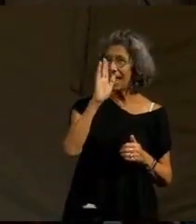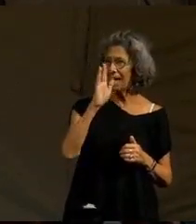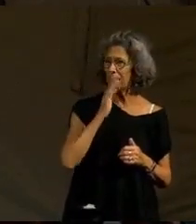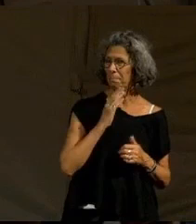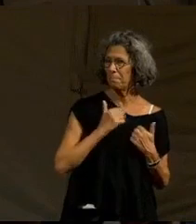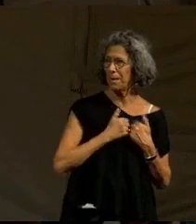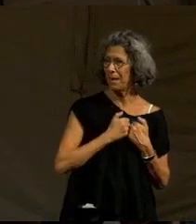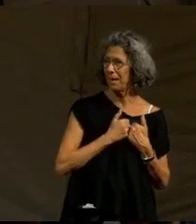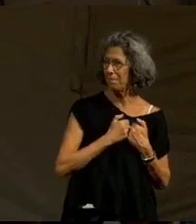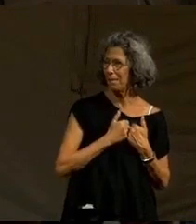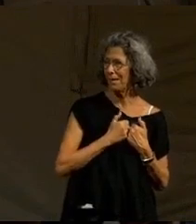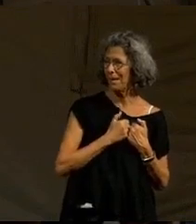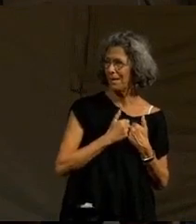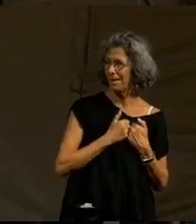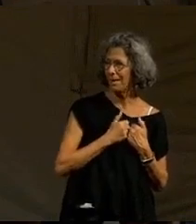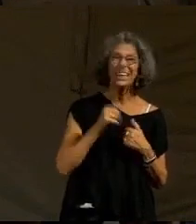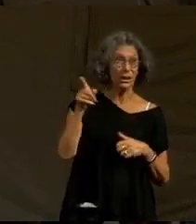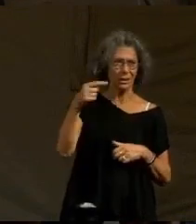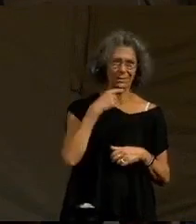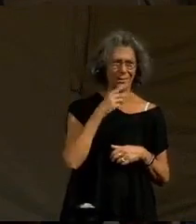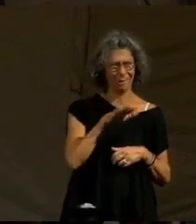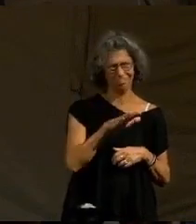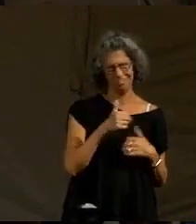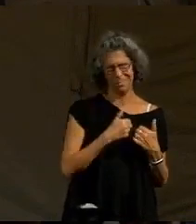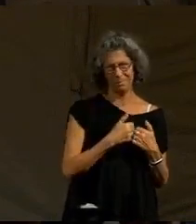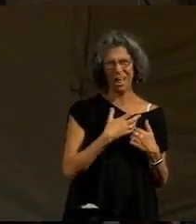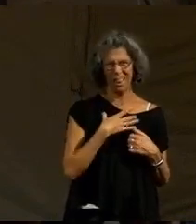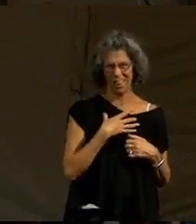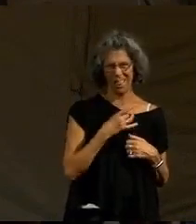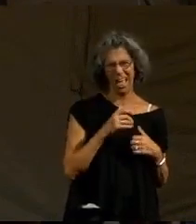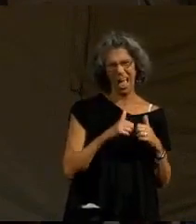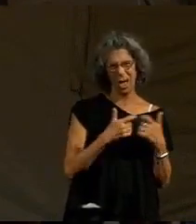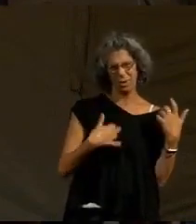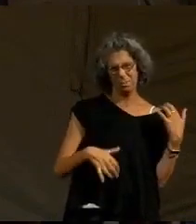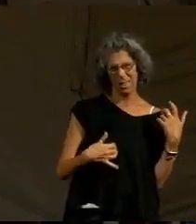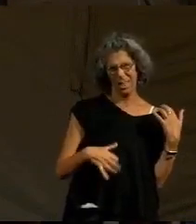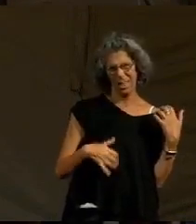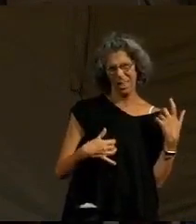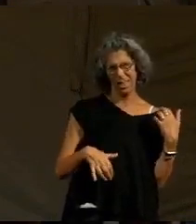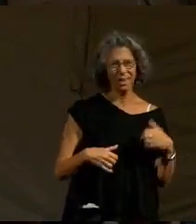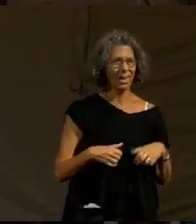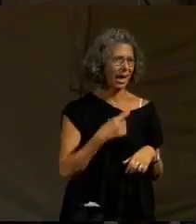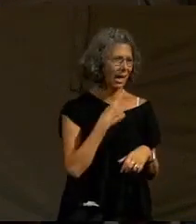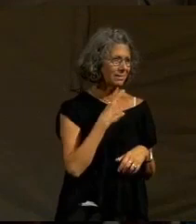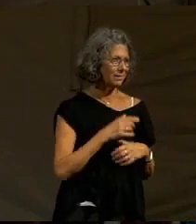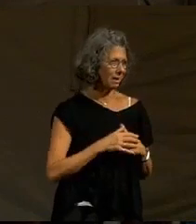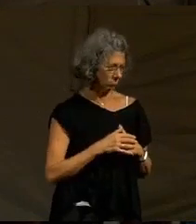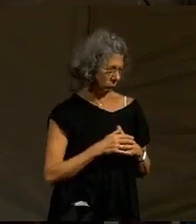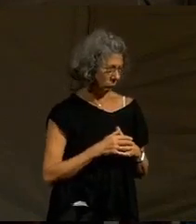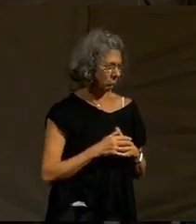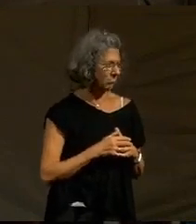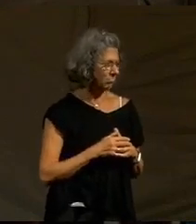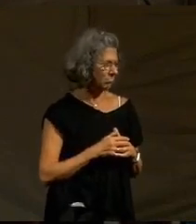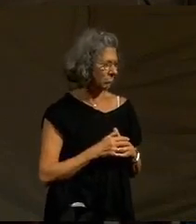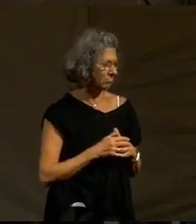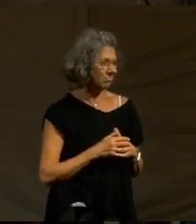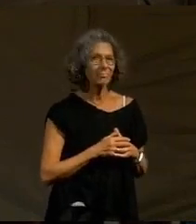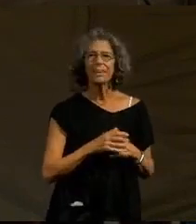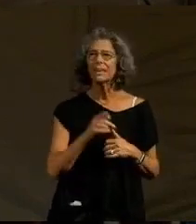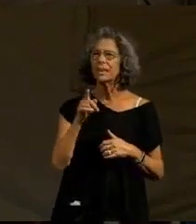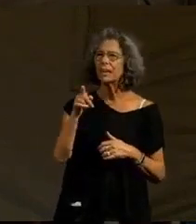I sure do like the way you play. I said, thanks, baby. And then I got ready. She said, would you play me